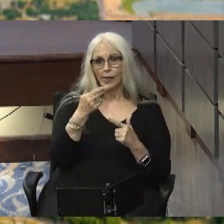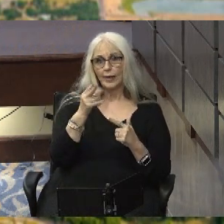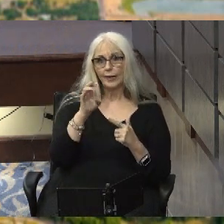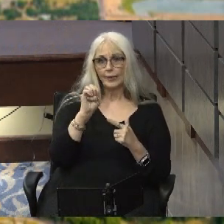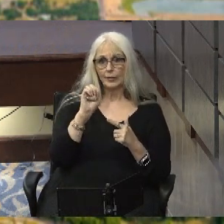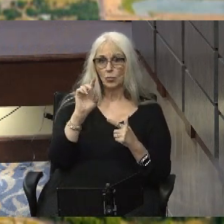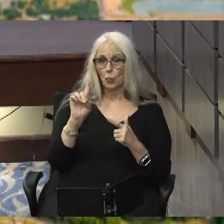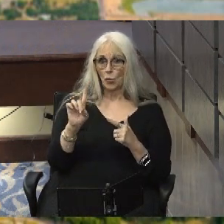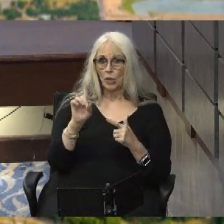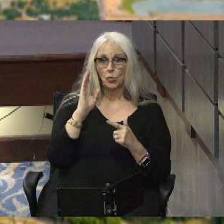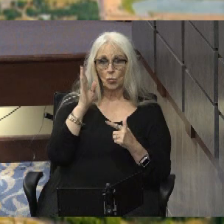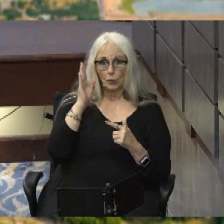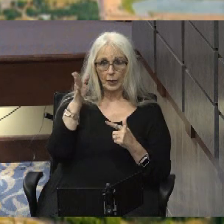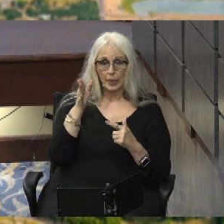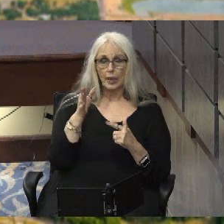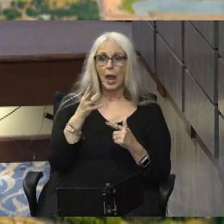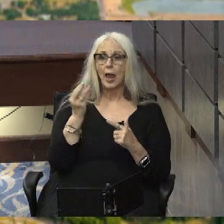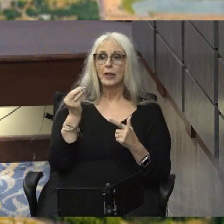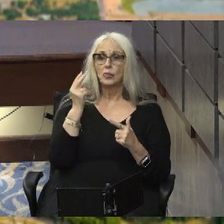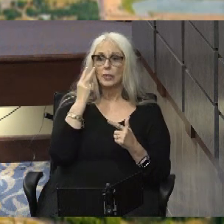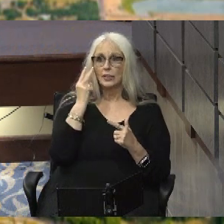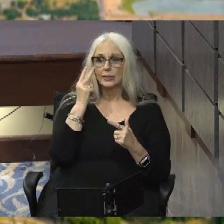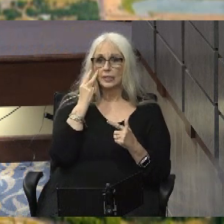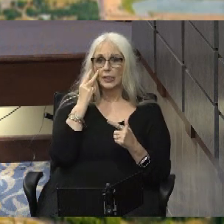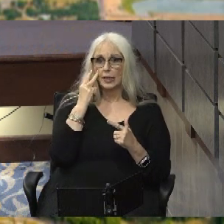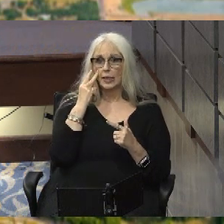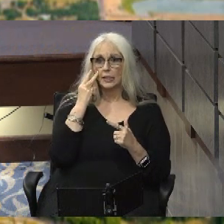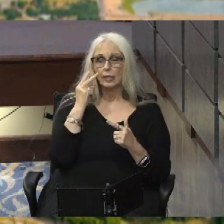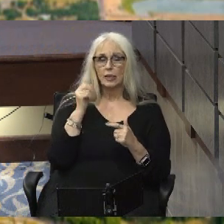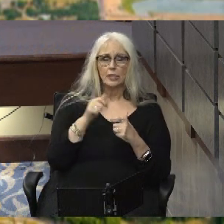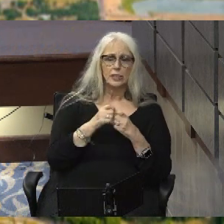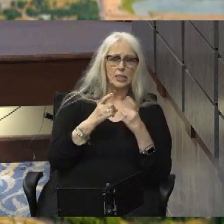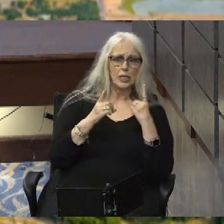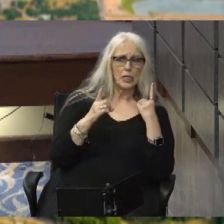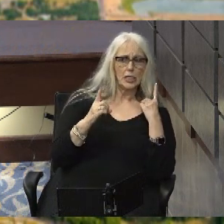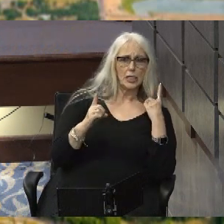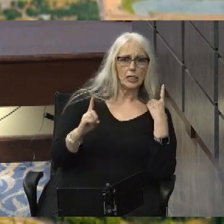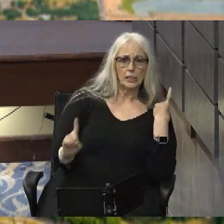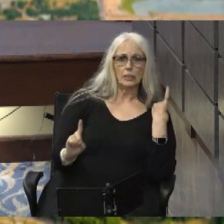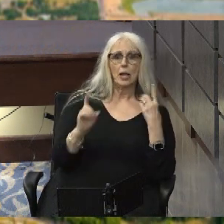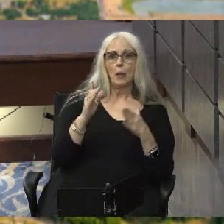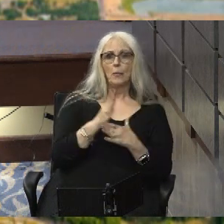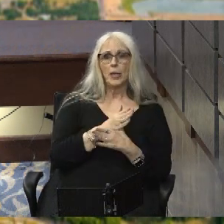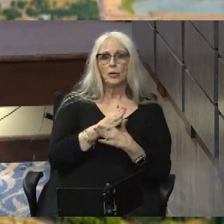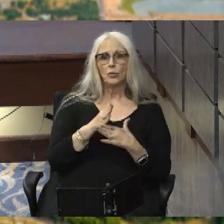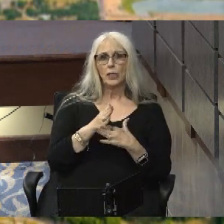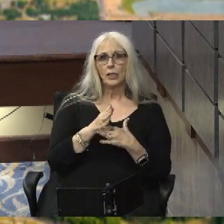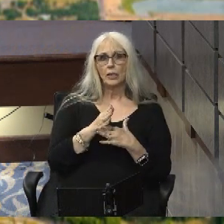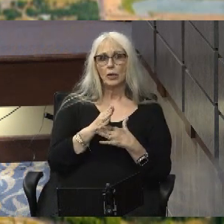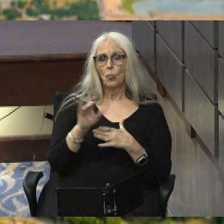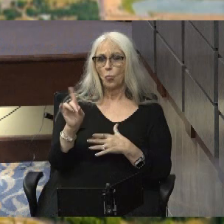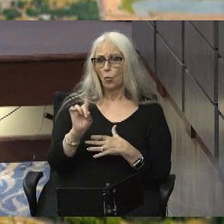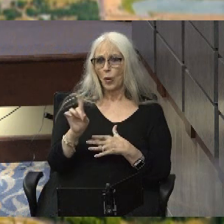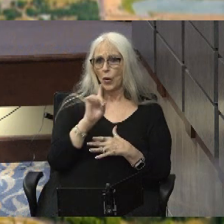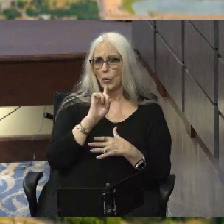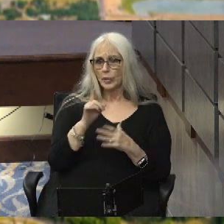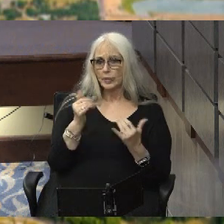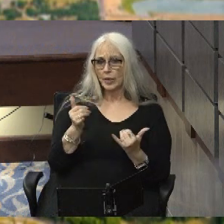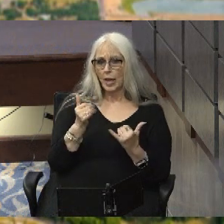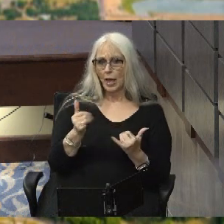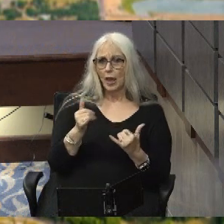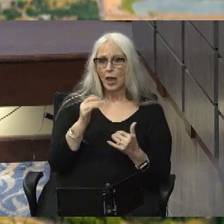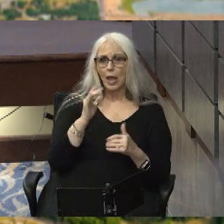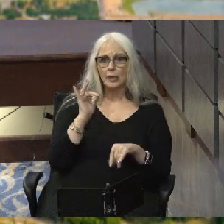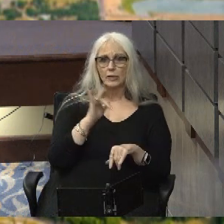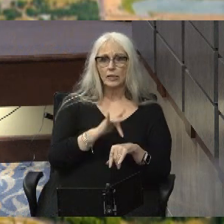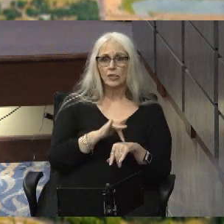be, and you can see the extreme distance, the really big distance between where that is and where it hits the